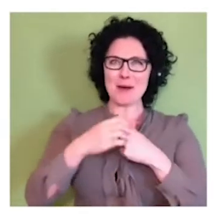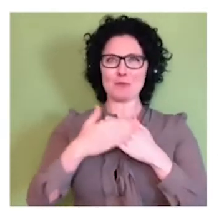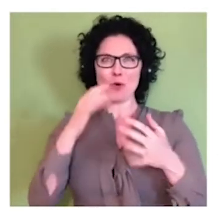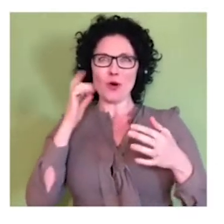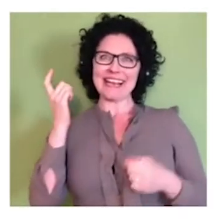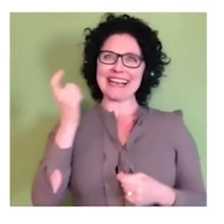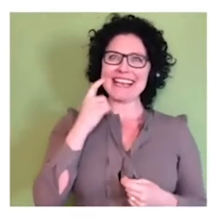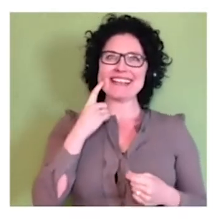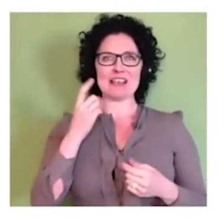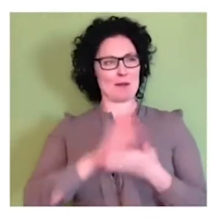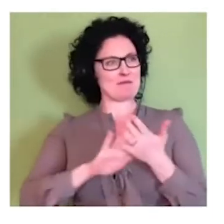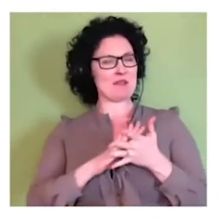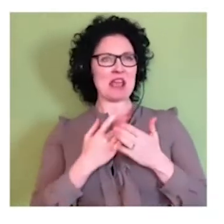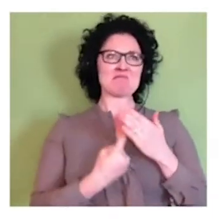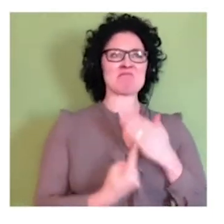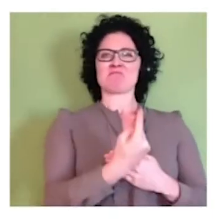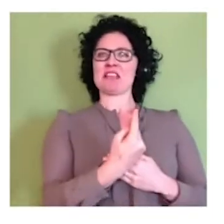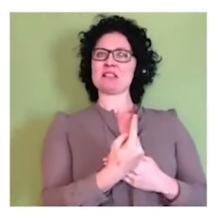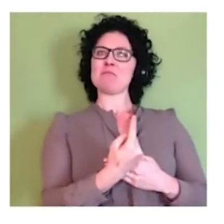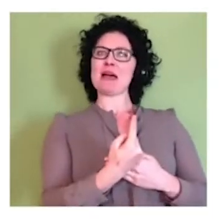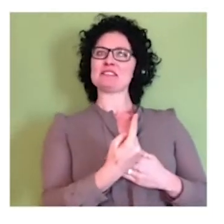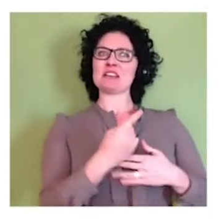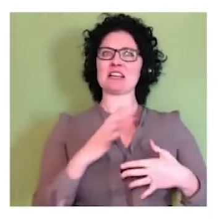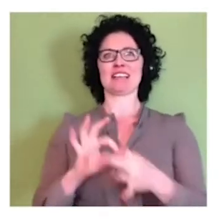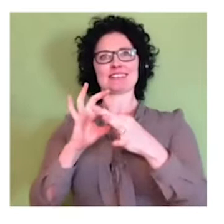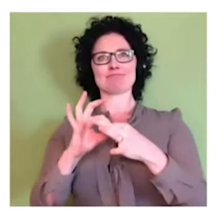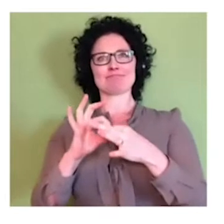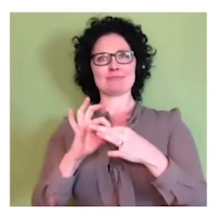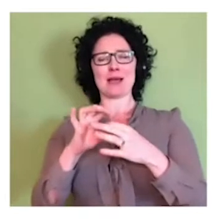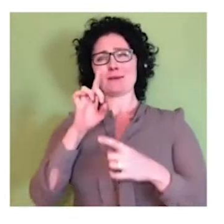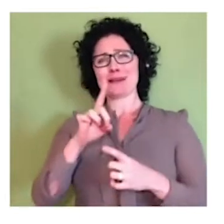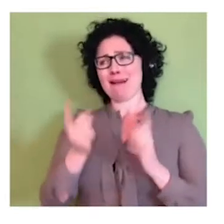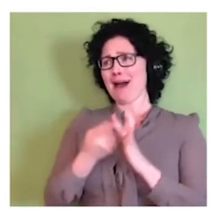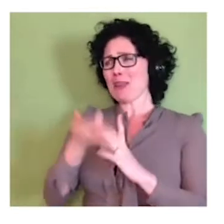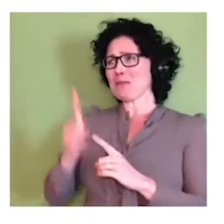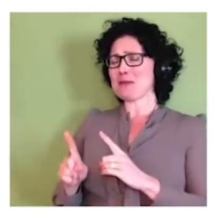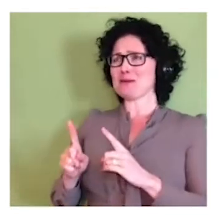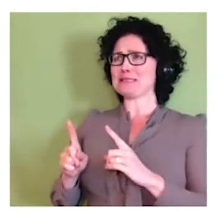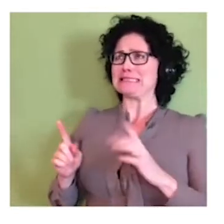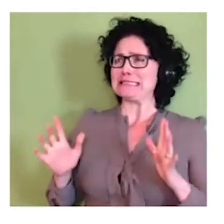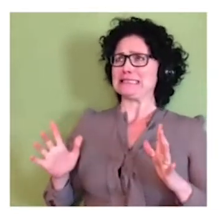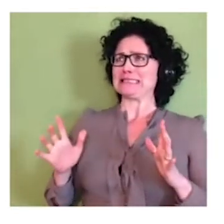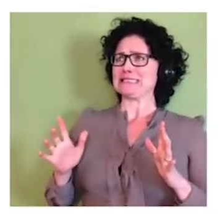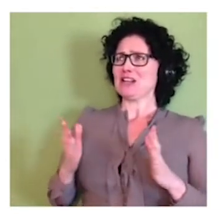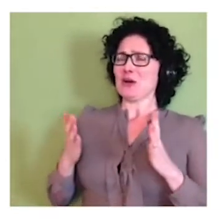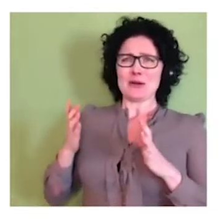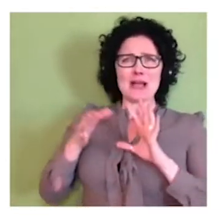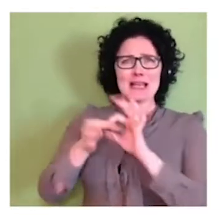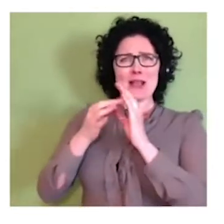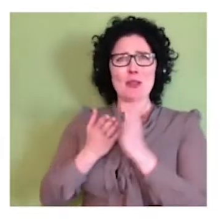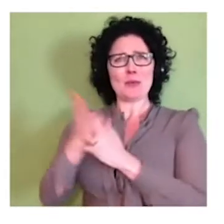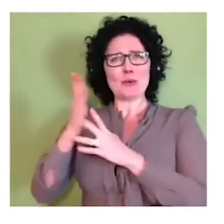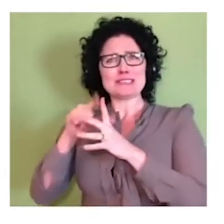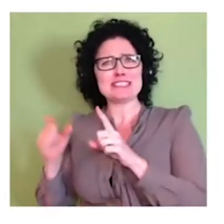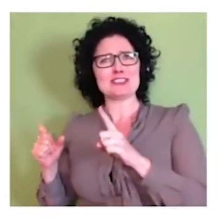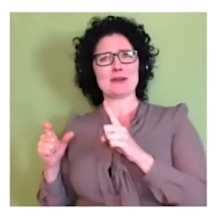and independent. For others, moving to a digital first society will have created many more barriers, despite access